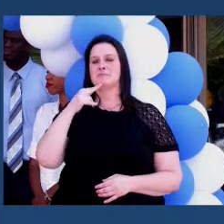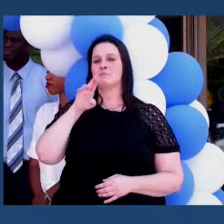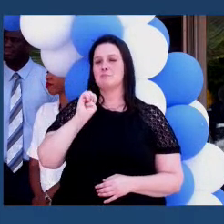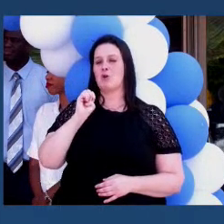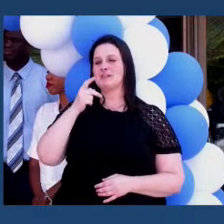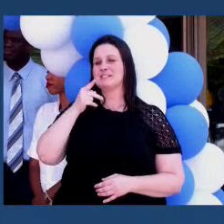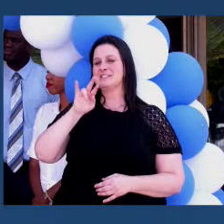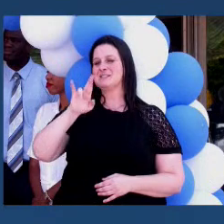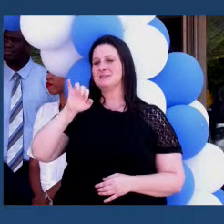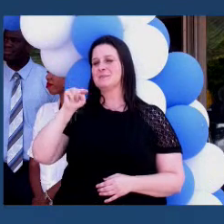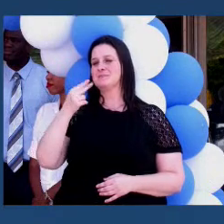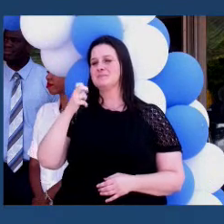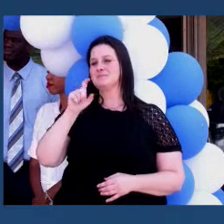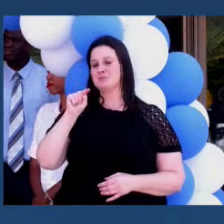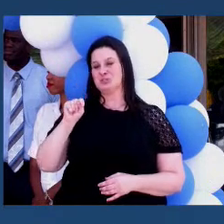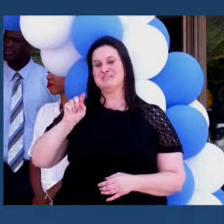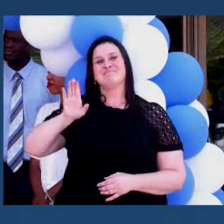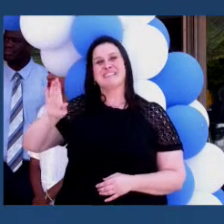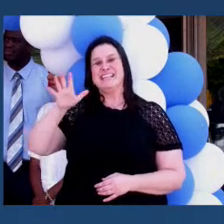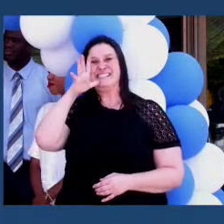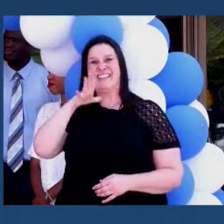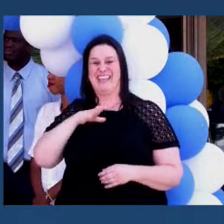Pritchett's lady in red.